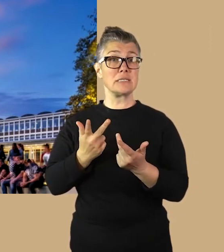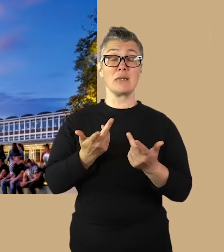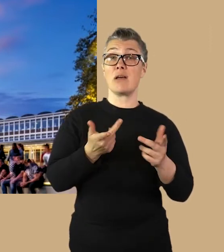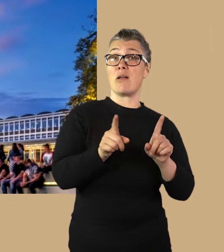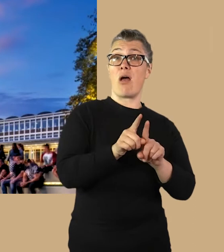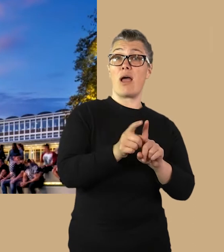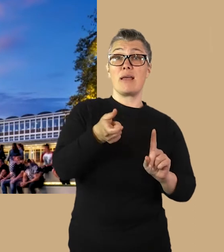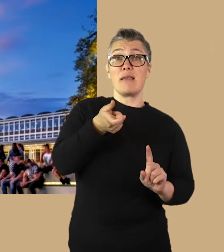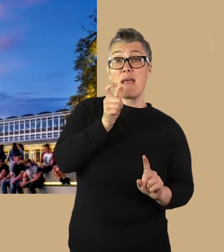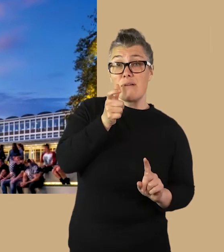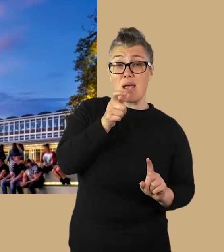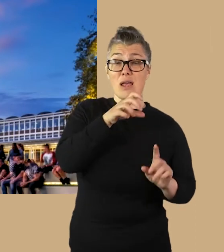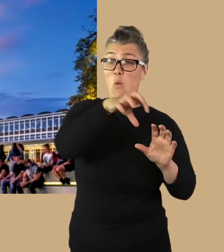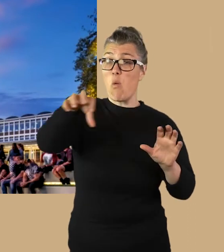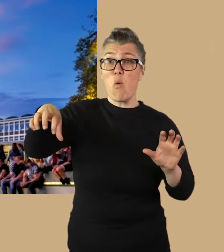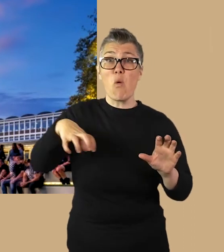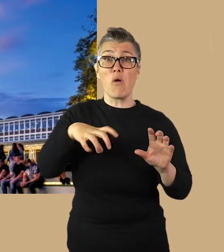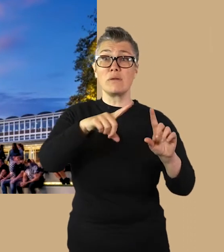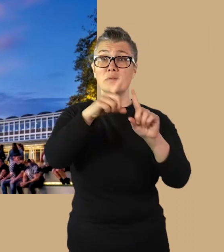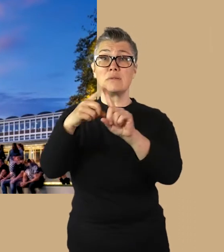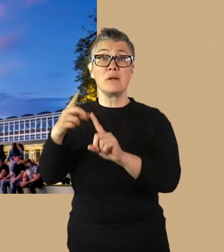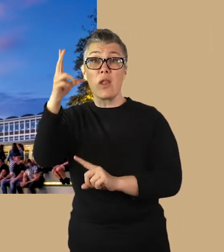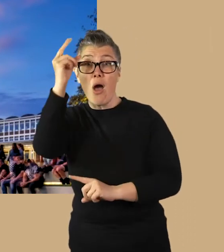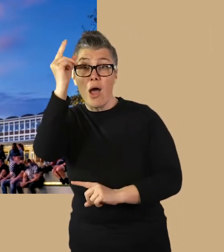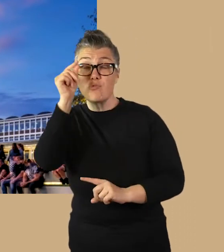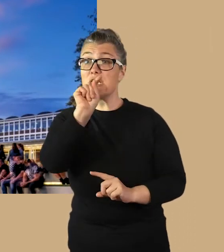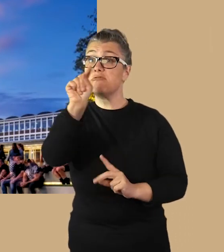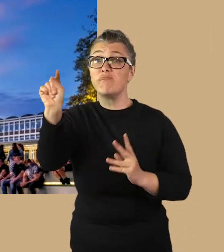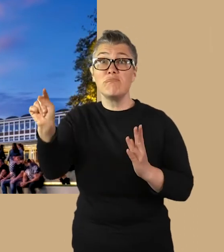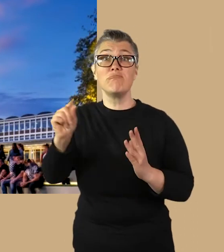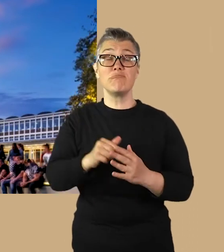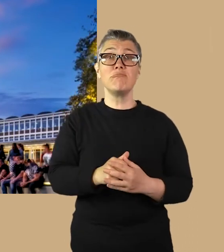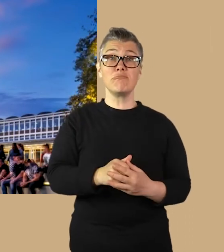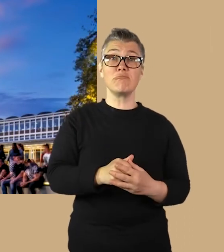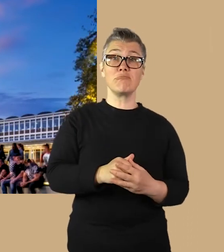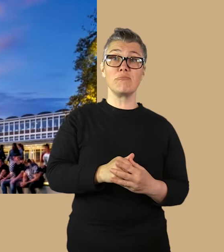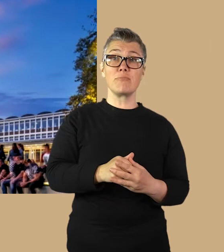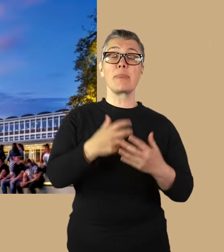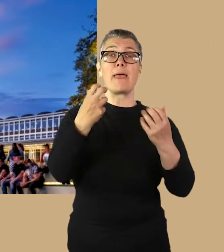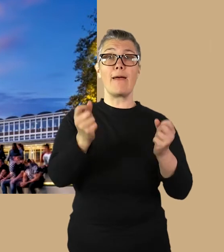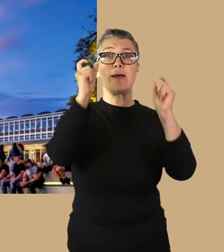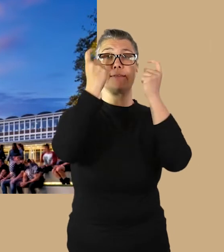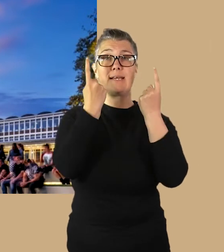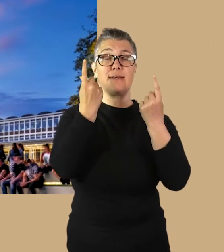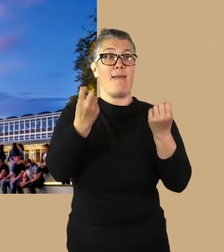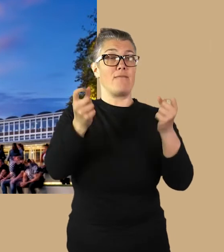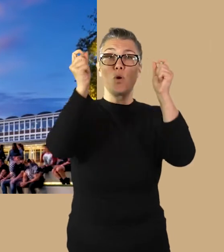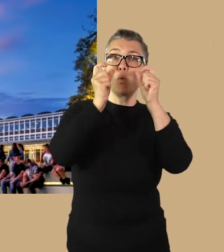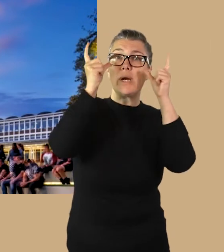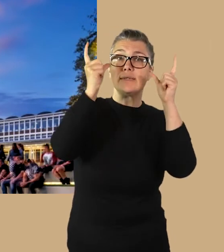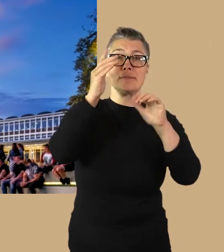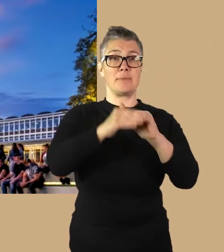actual cafeteria and also the actual library have an actual understanding